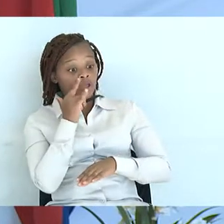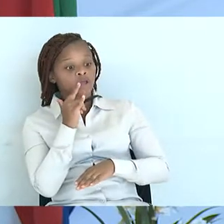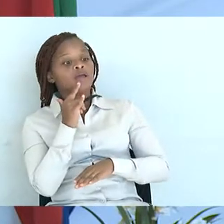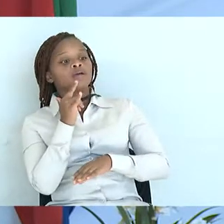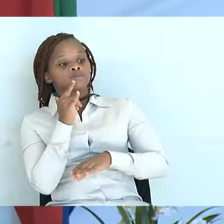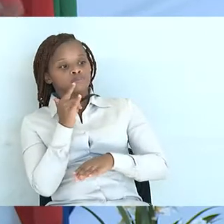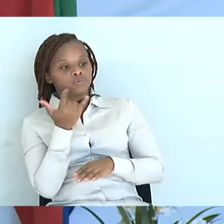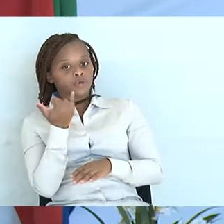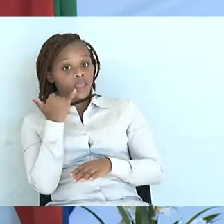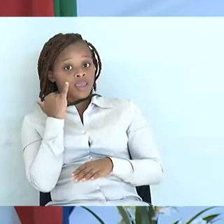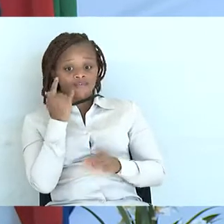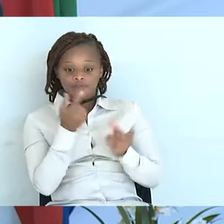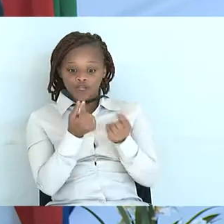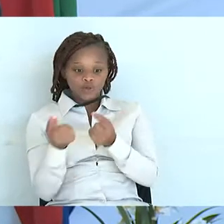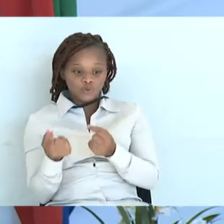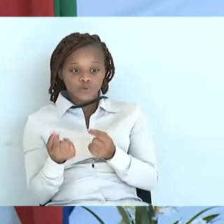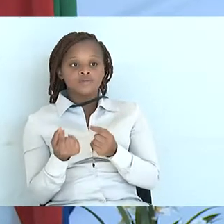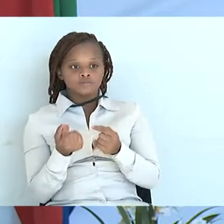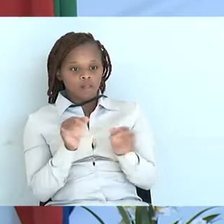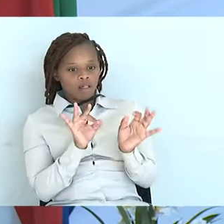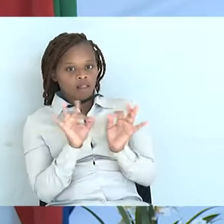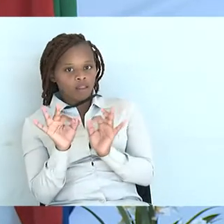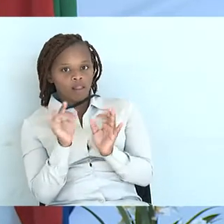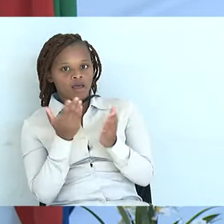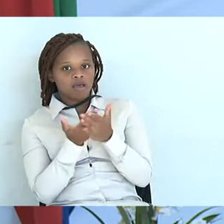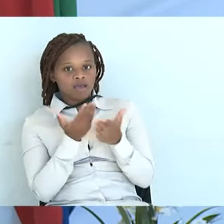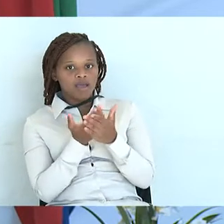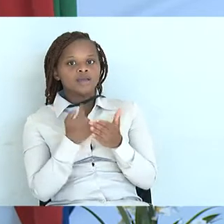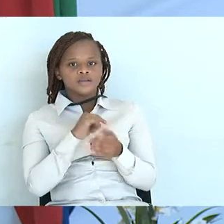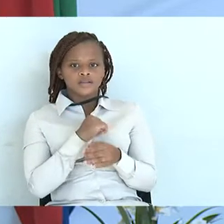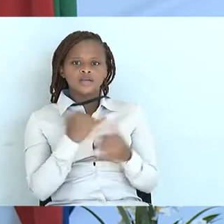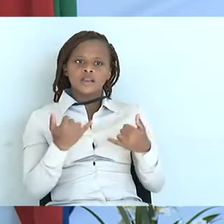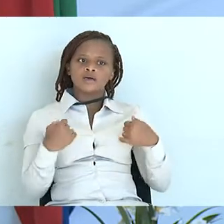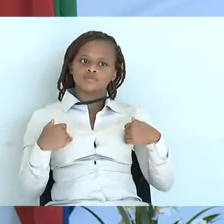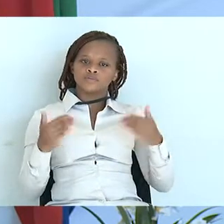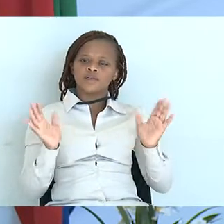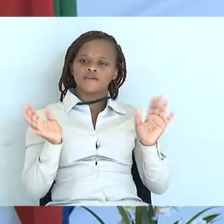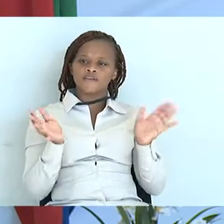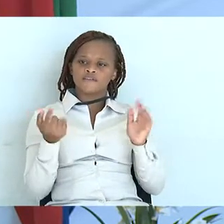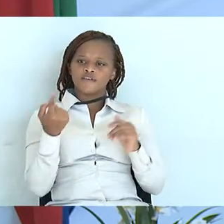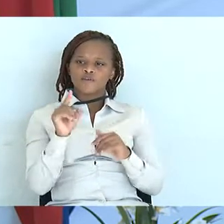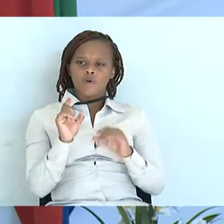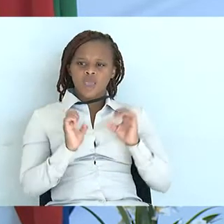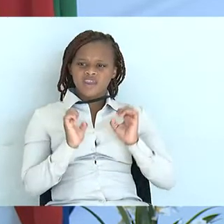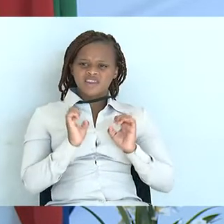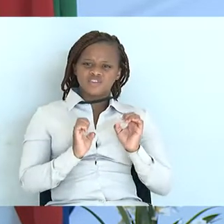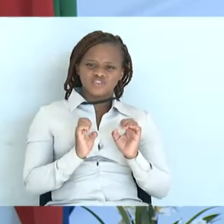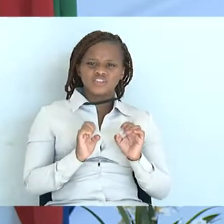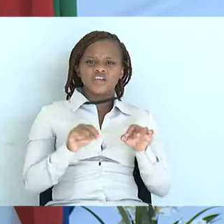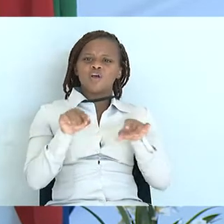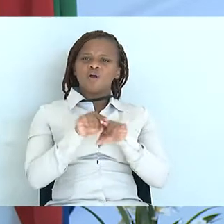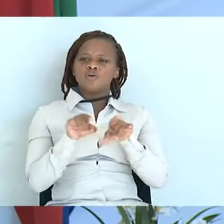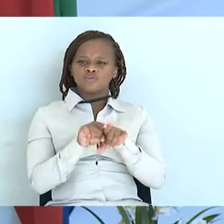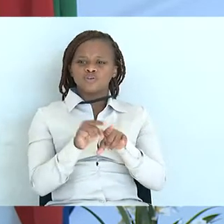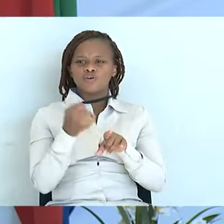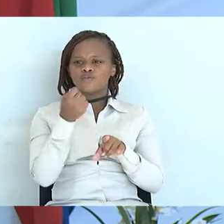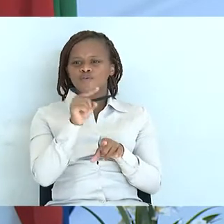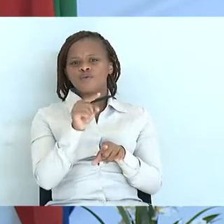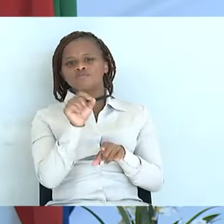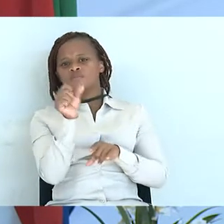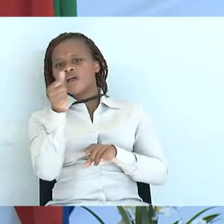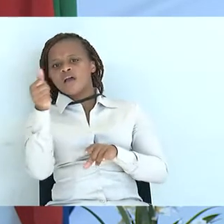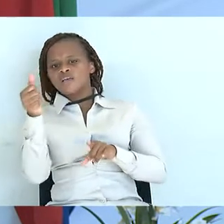We have started with a feasibility study for renewable energy. We've started with the regional spatial development framework, as I've alluded